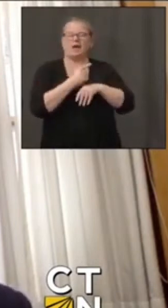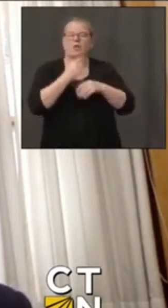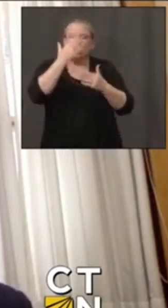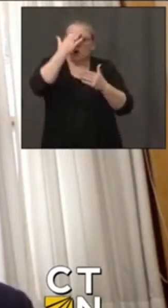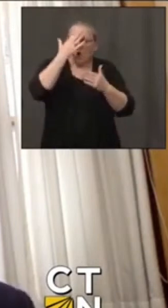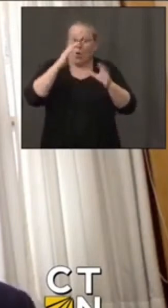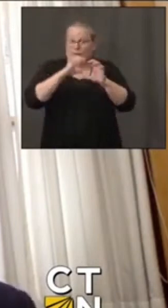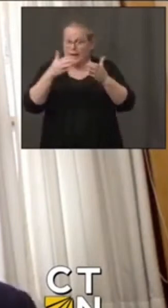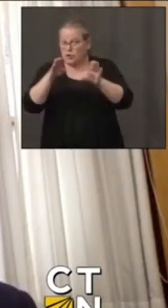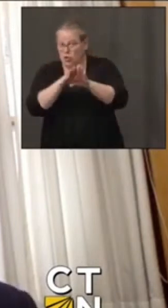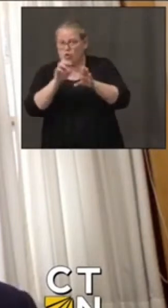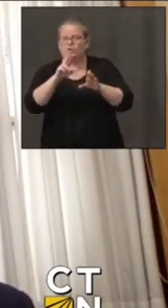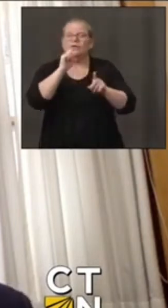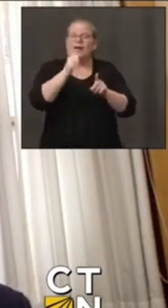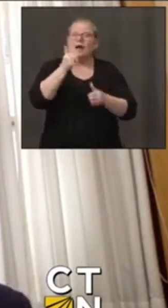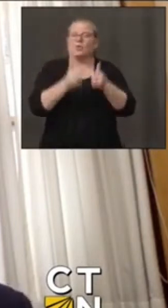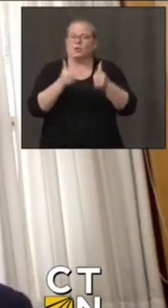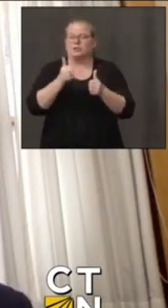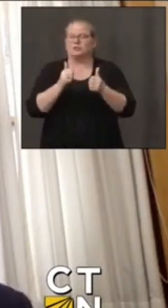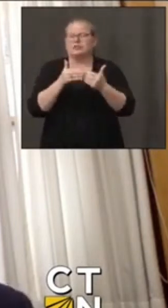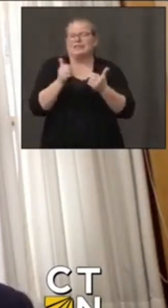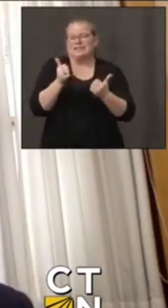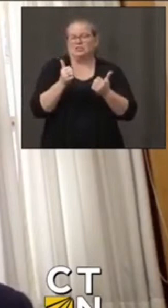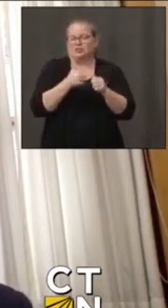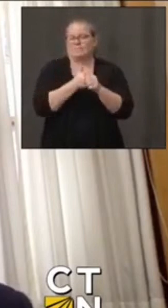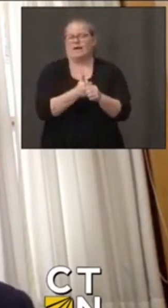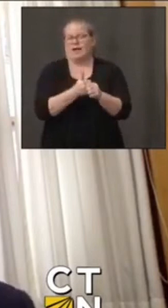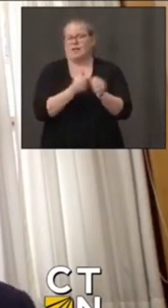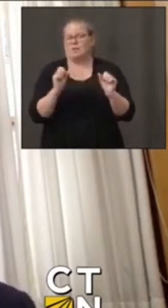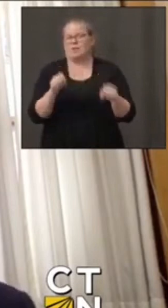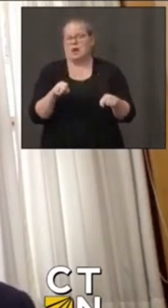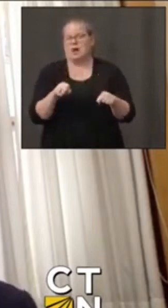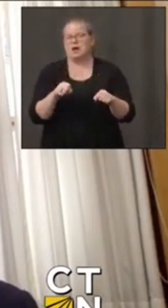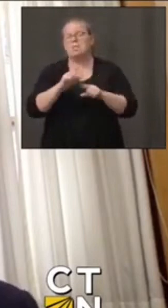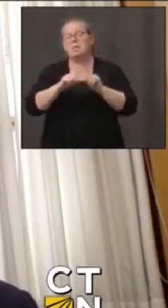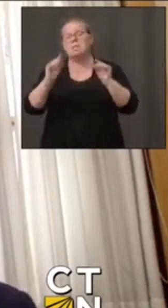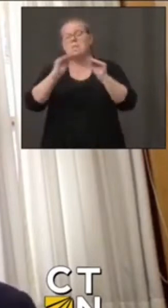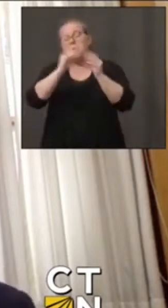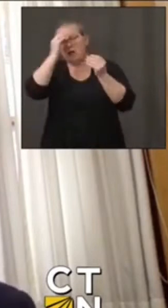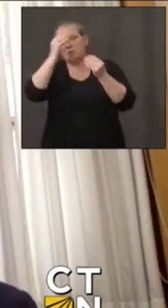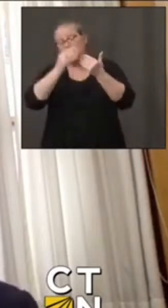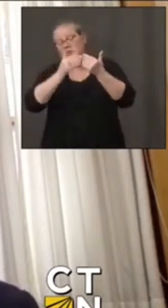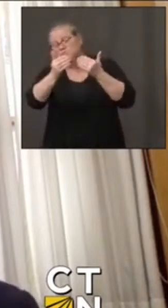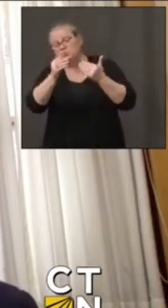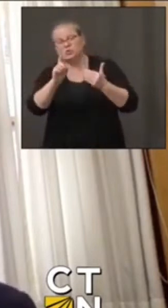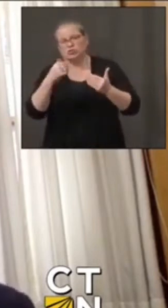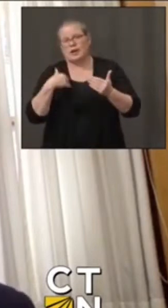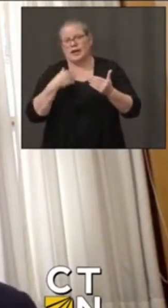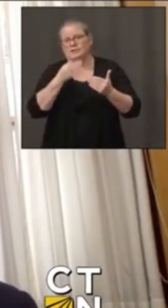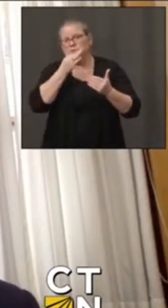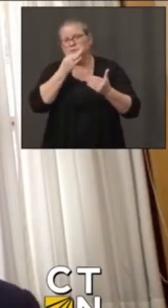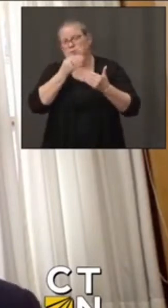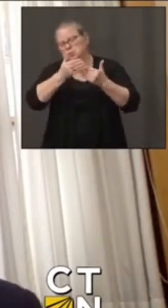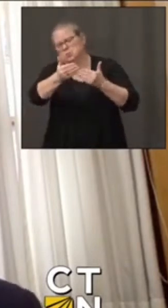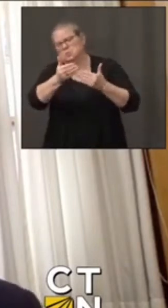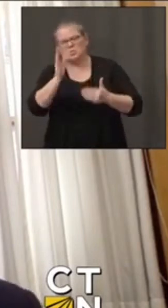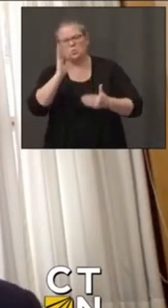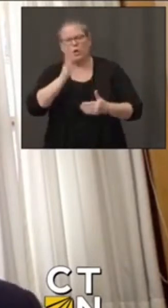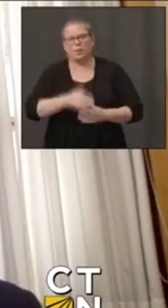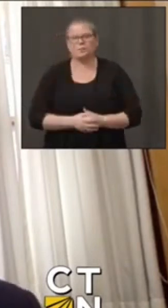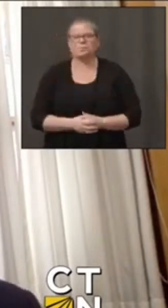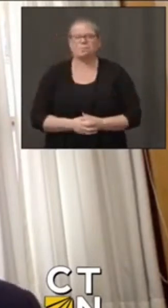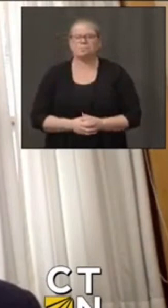forging. Should have more to communicate about that in the coming days and weeks. Okay, I was just about to ask